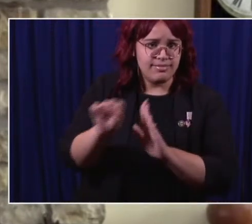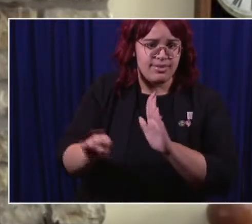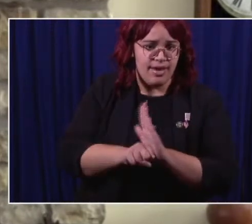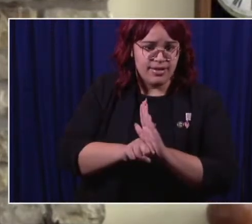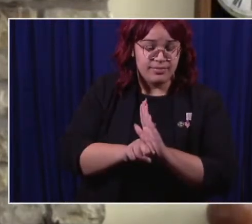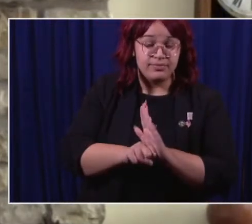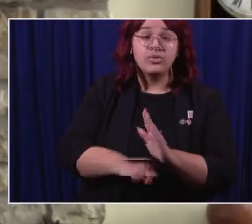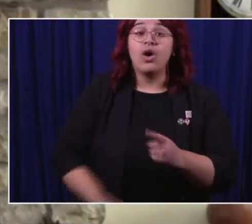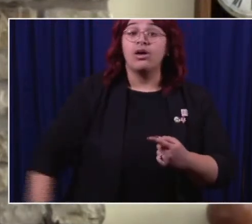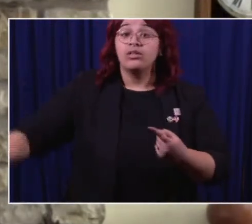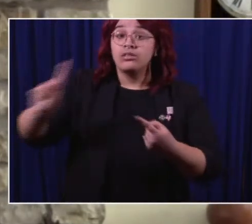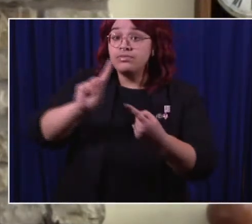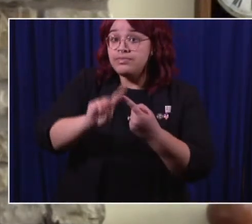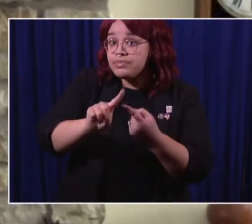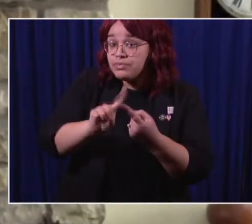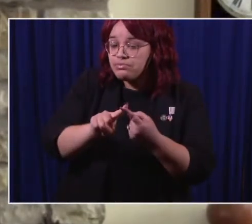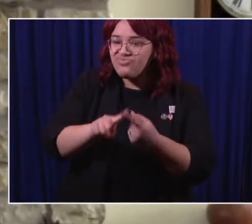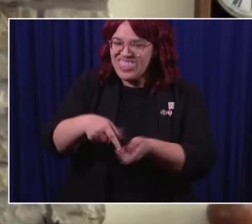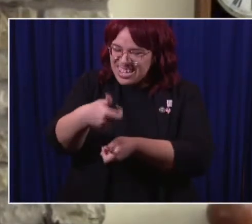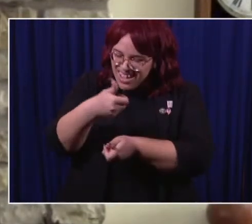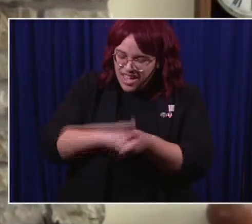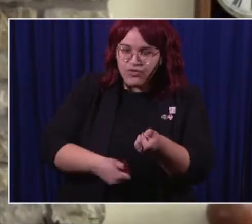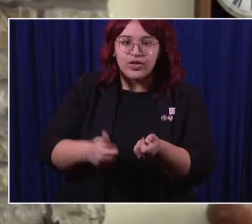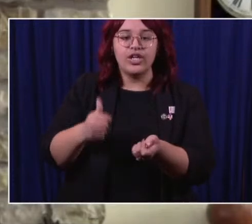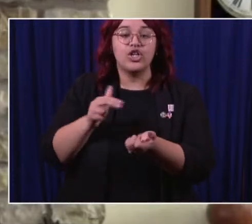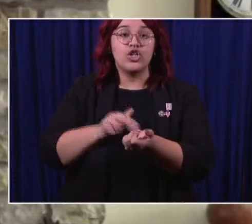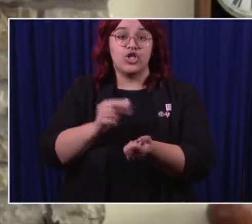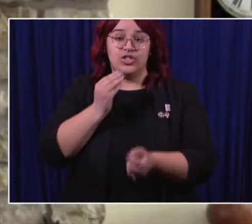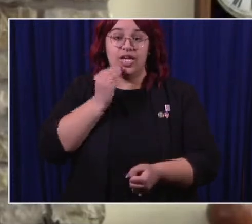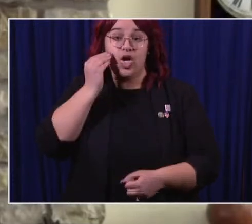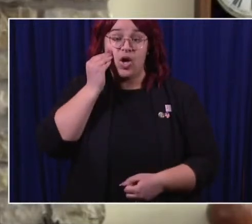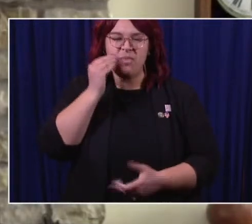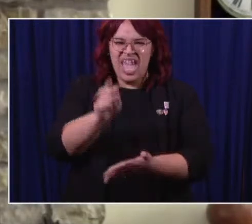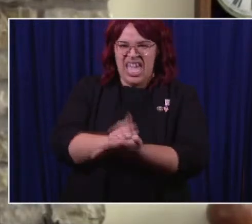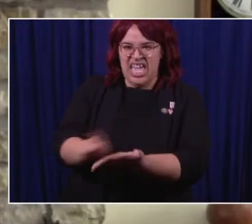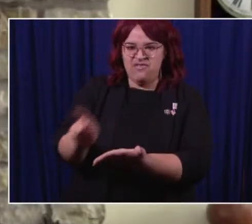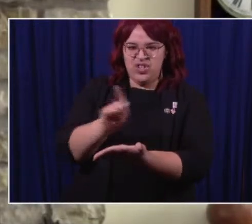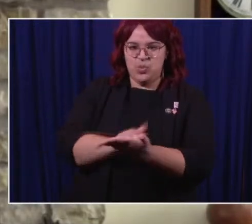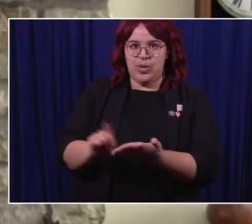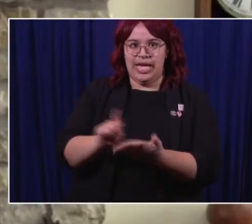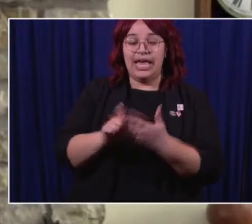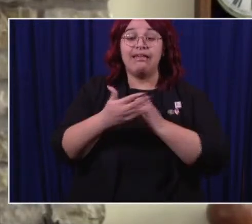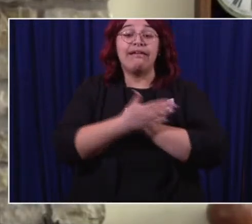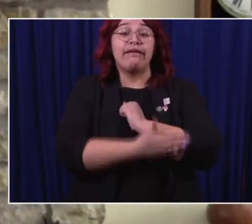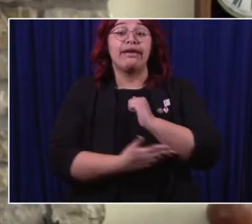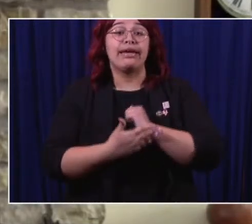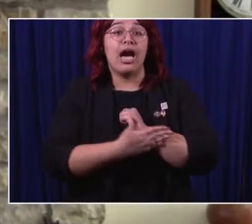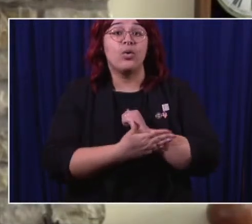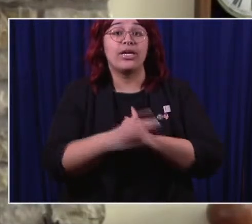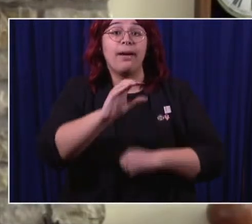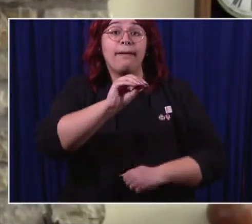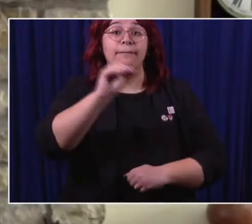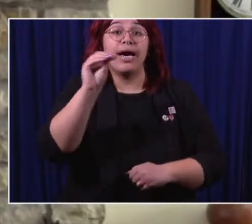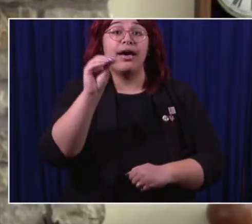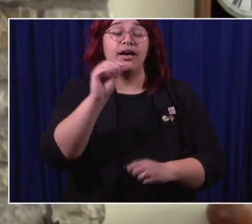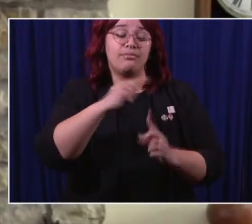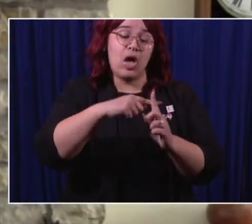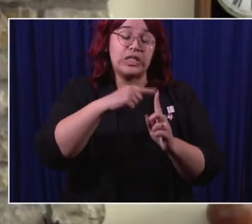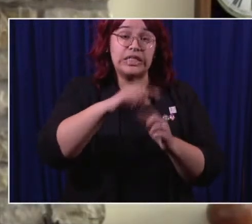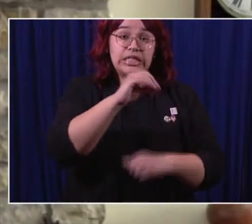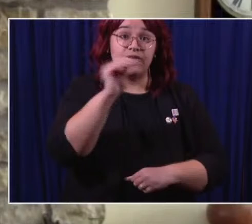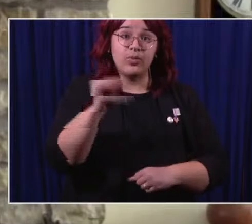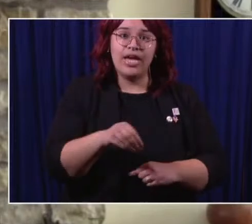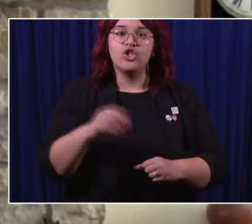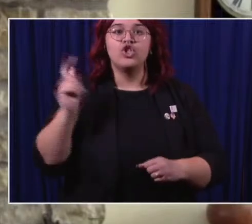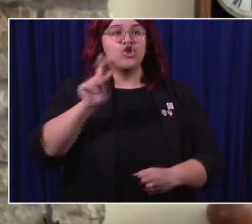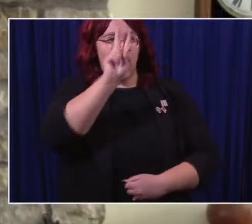check their county positivity rate every week to determine their visitation status. They can go up online